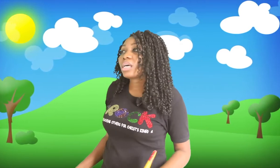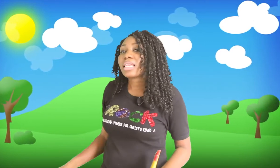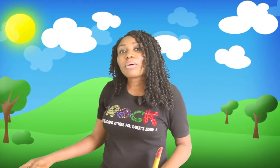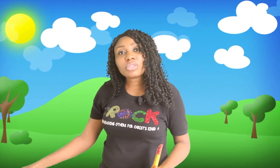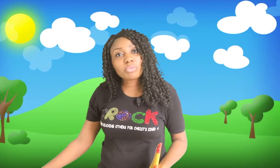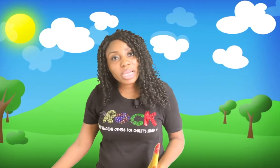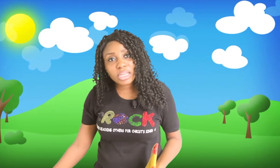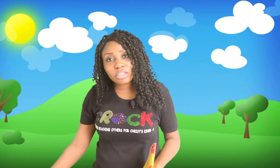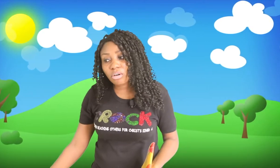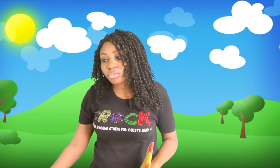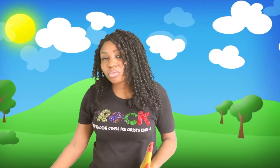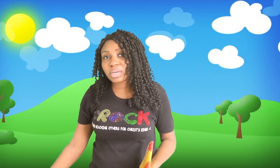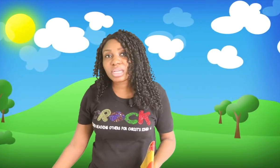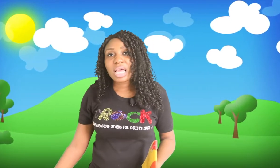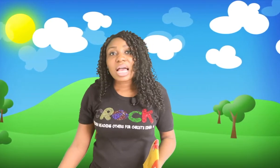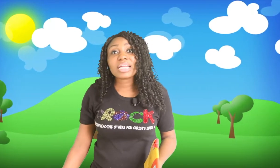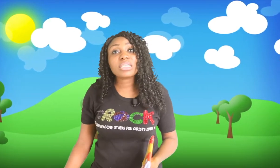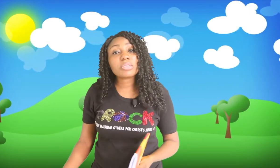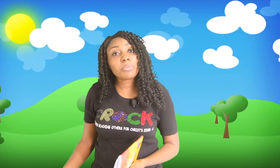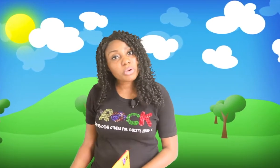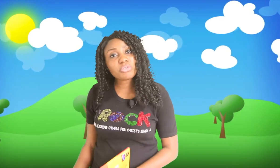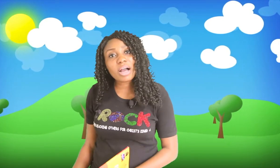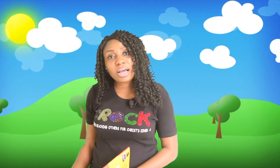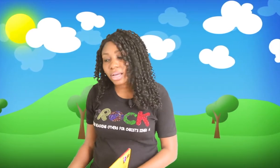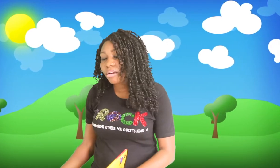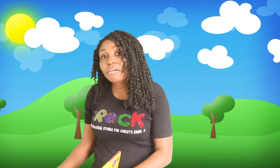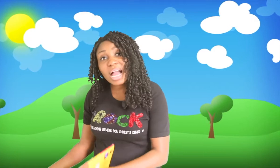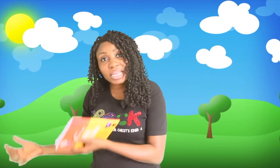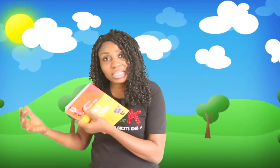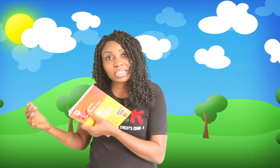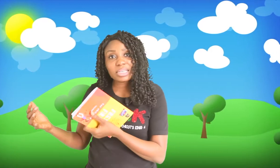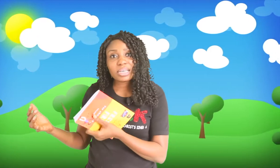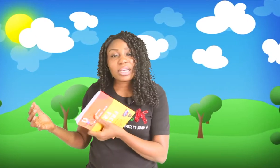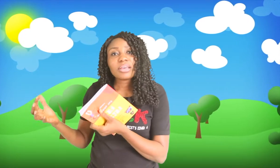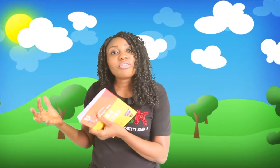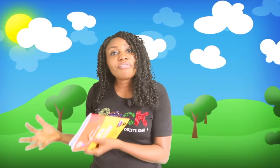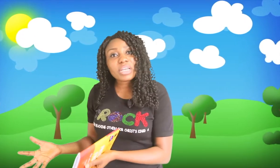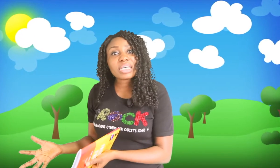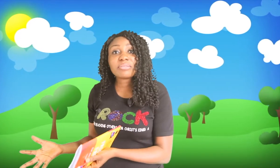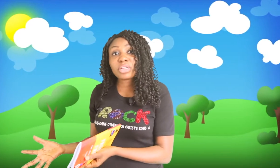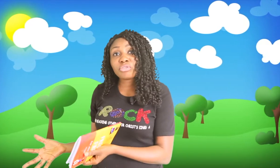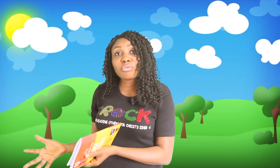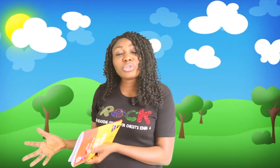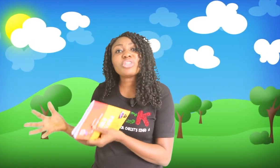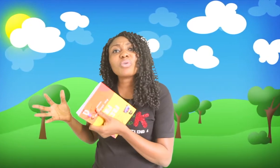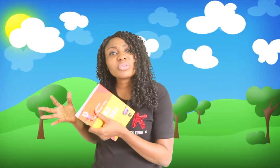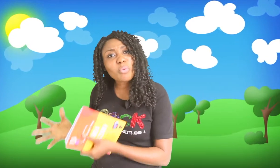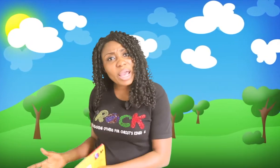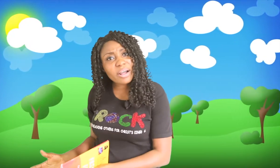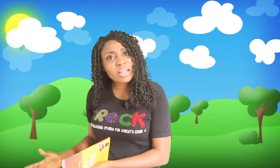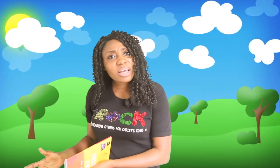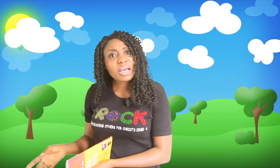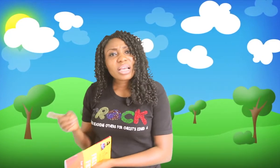stopped. That was when he saw the woman and he spoke to her, rise, your faith has made you whole. She